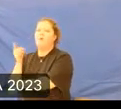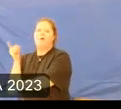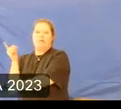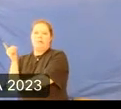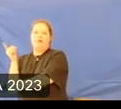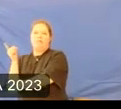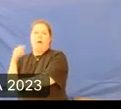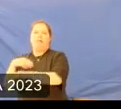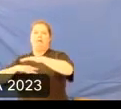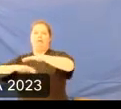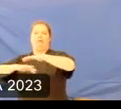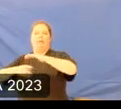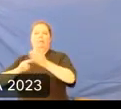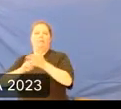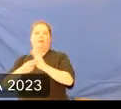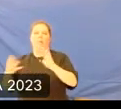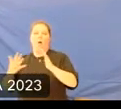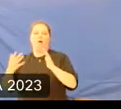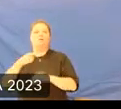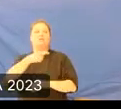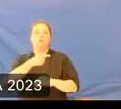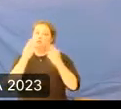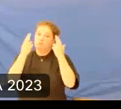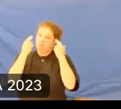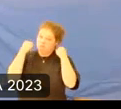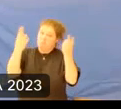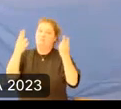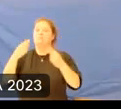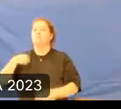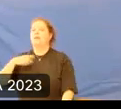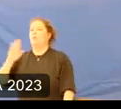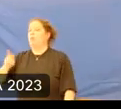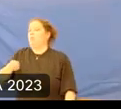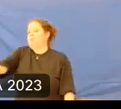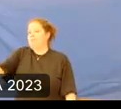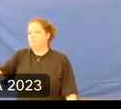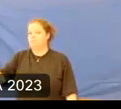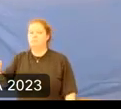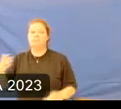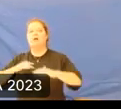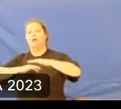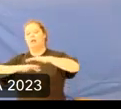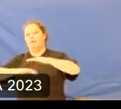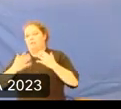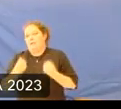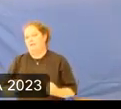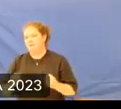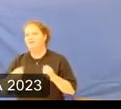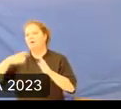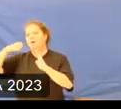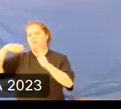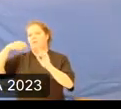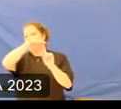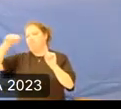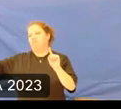as everything else, and so on. So you can imagine the many perlocutionary levels can be achieved. So here's another